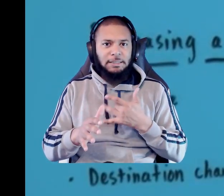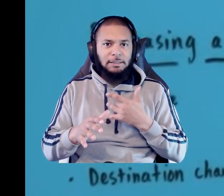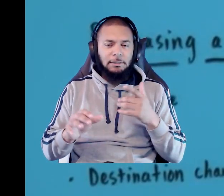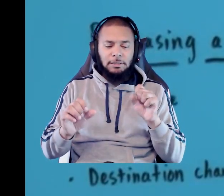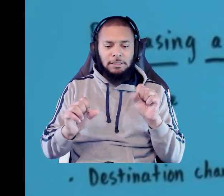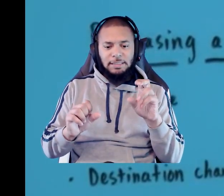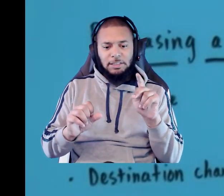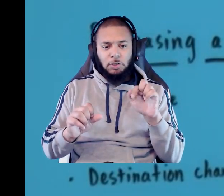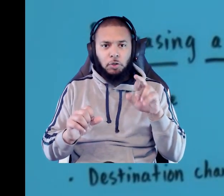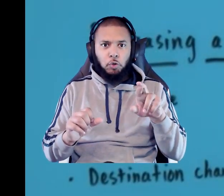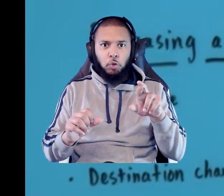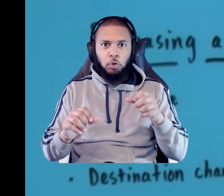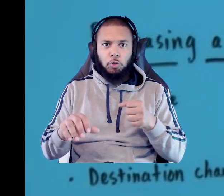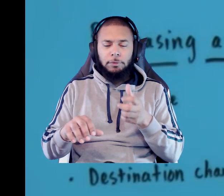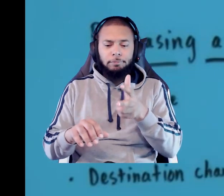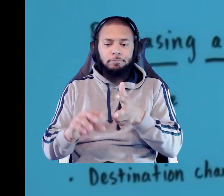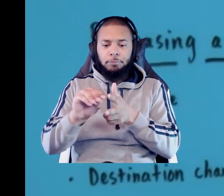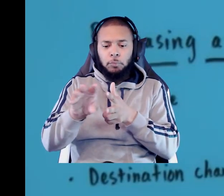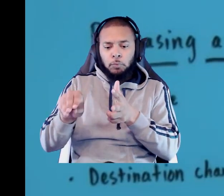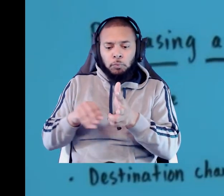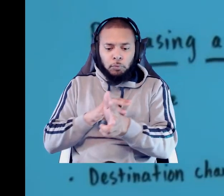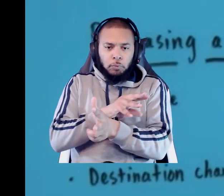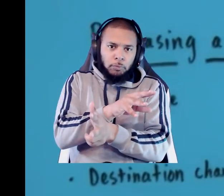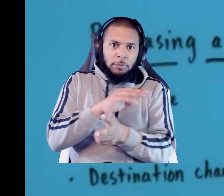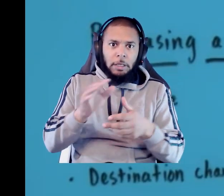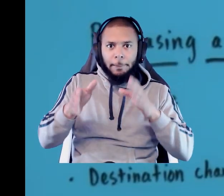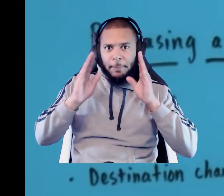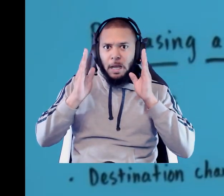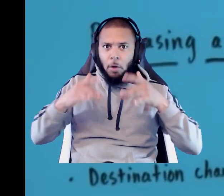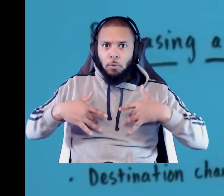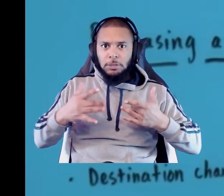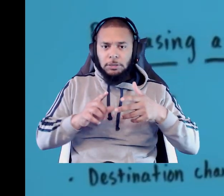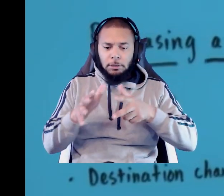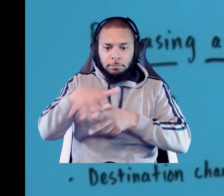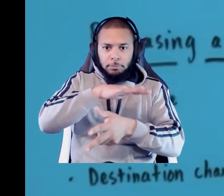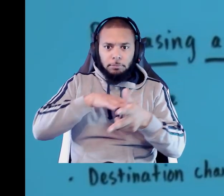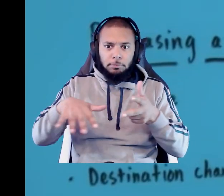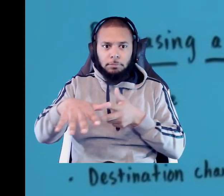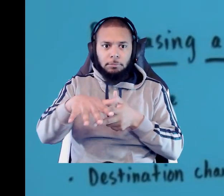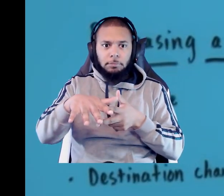And I'm going to write this $800 destination charge. That's 0.8 of